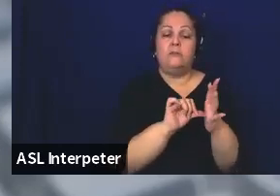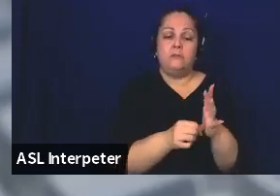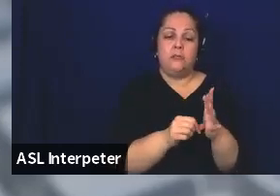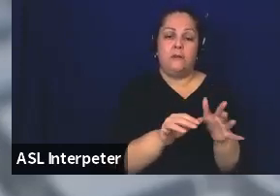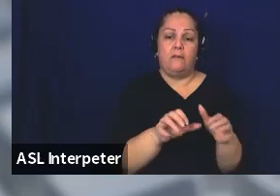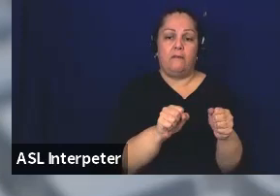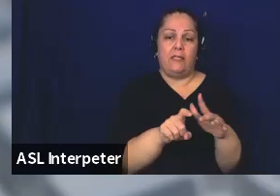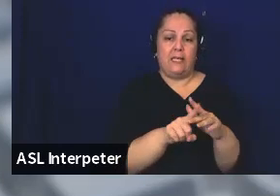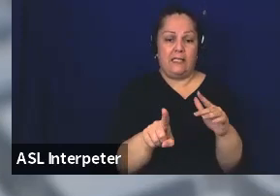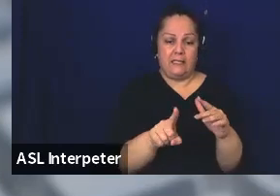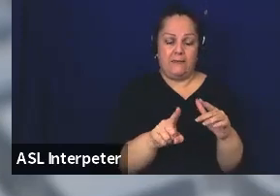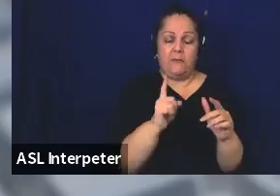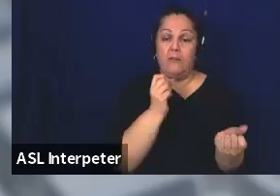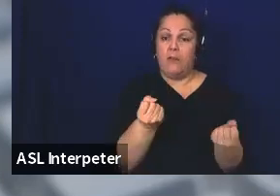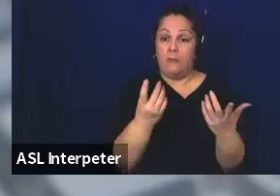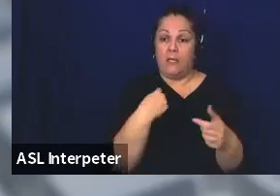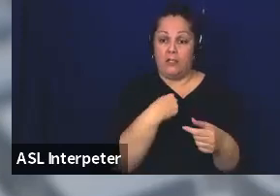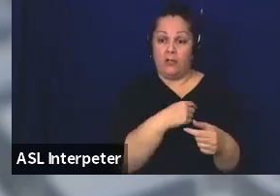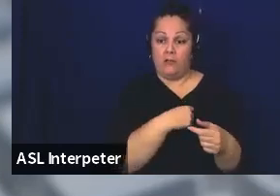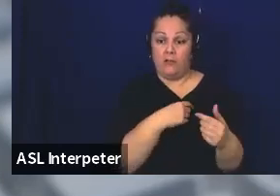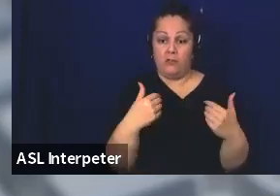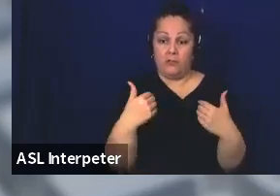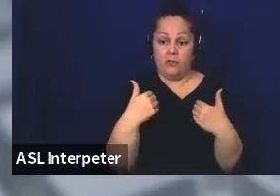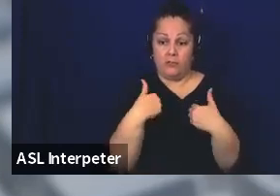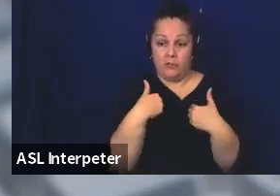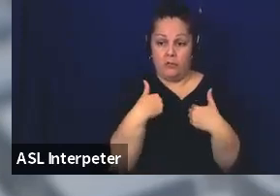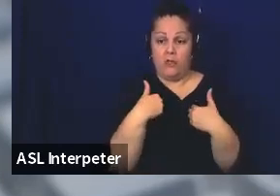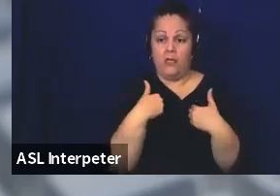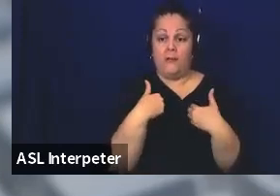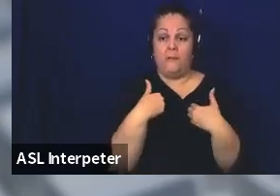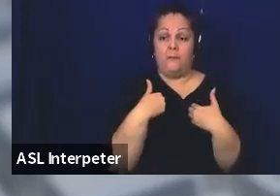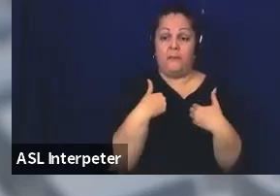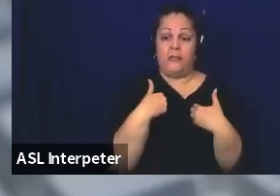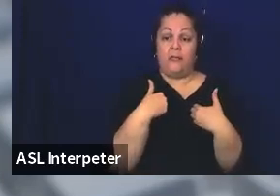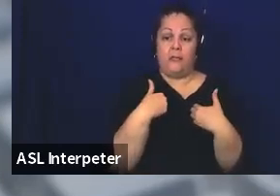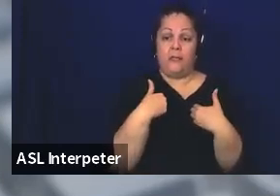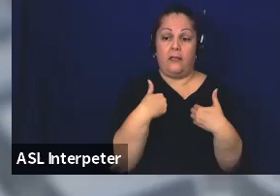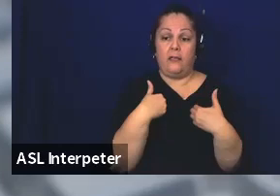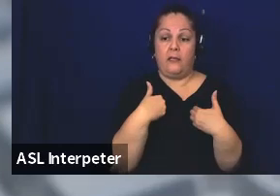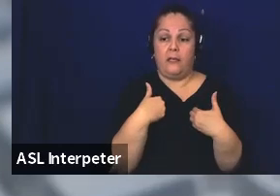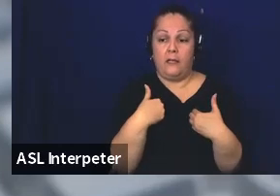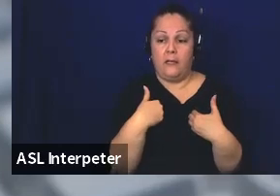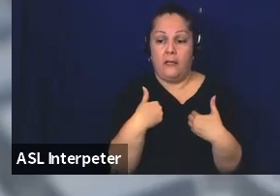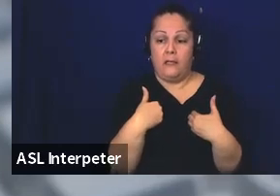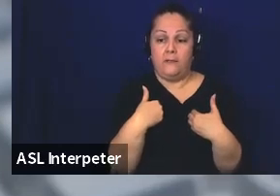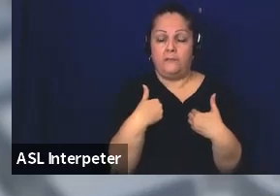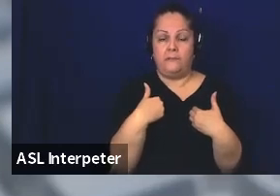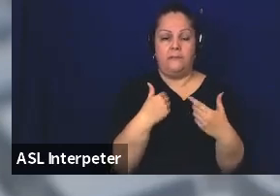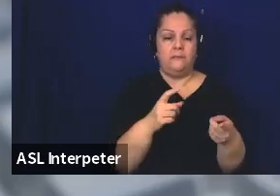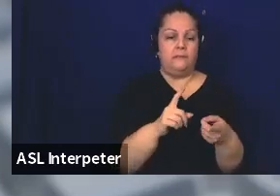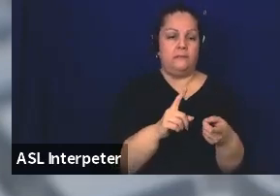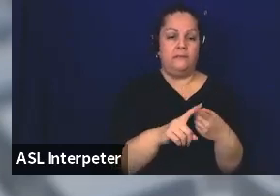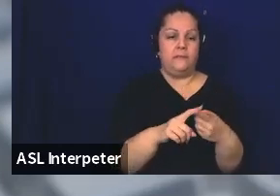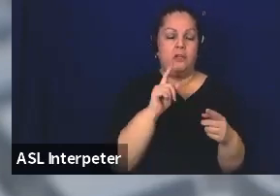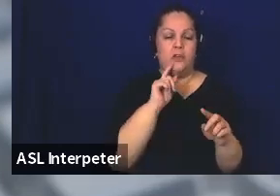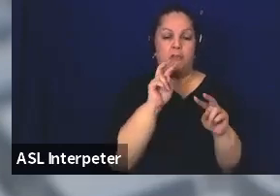exits. So for many of us who have a virtual platform to engage with individuals in crises or who are